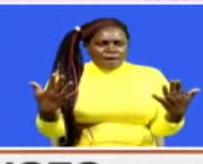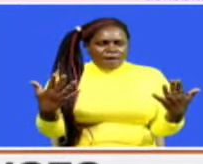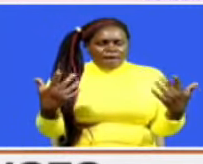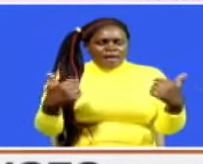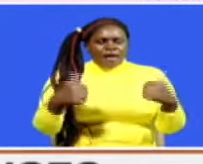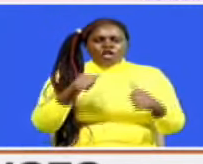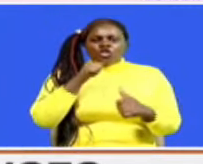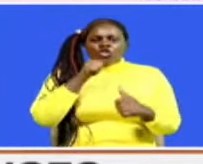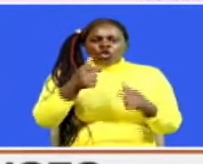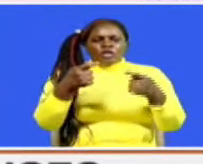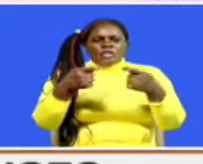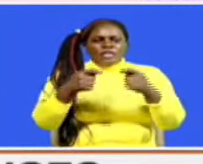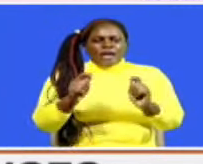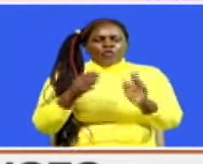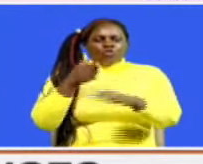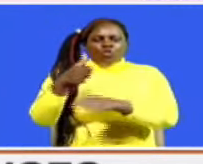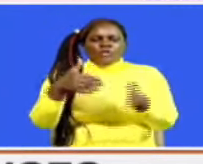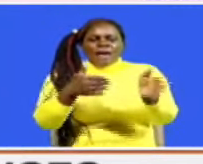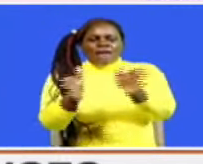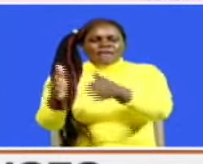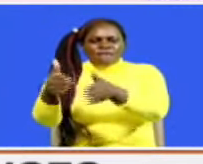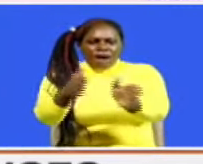Let us not try to cross a river